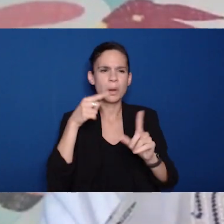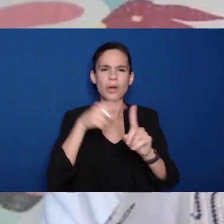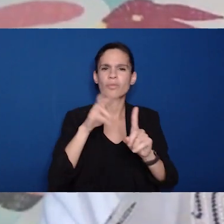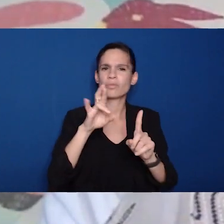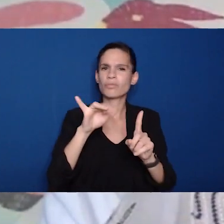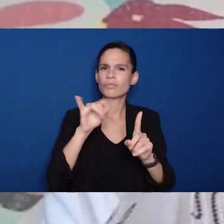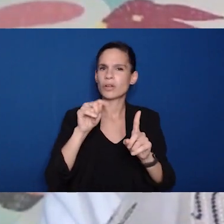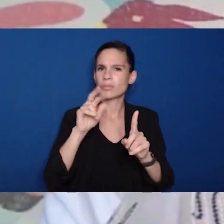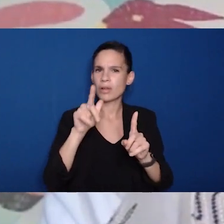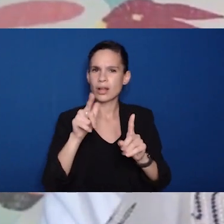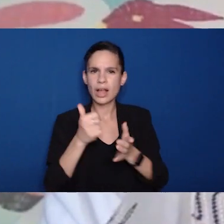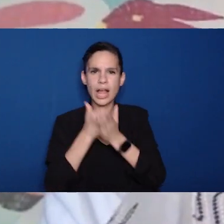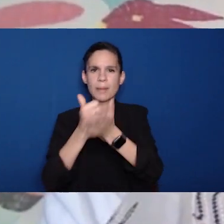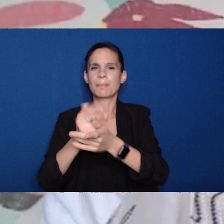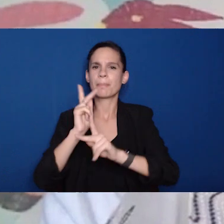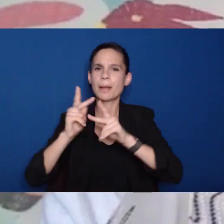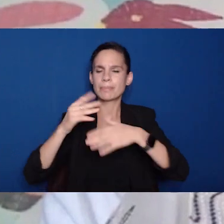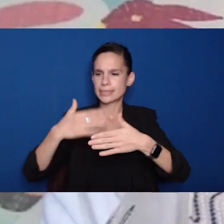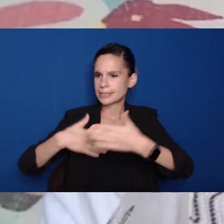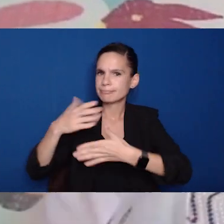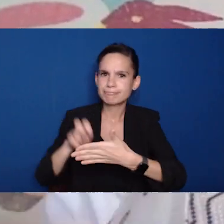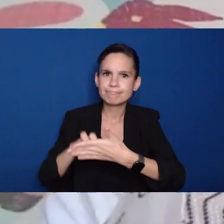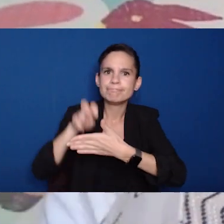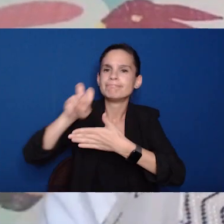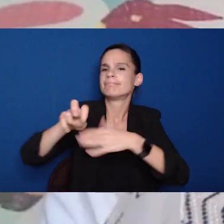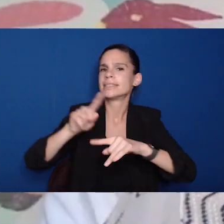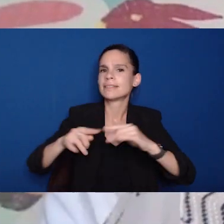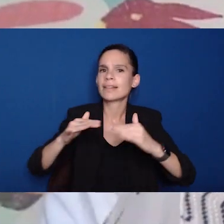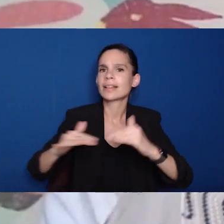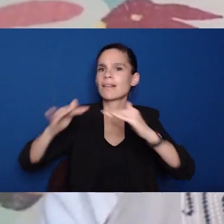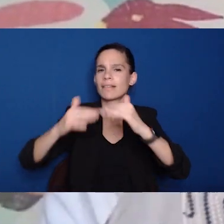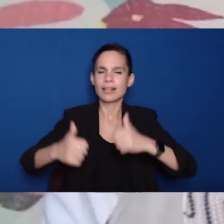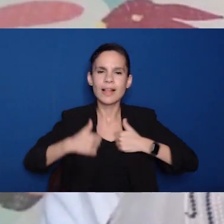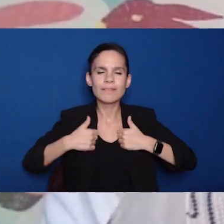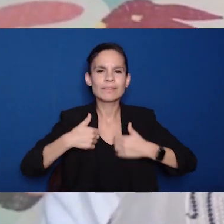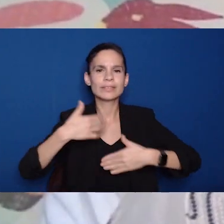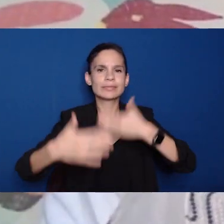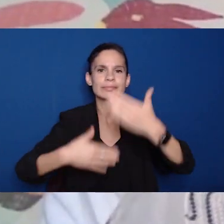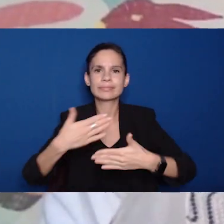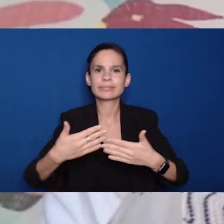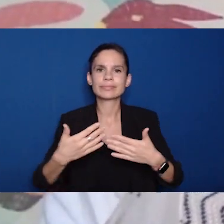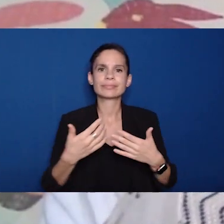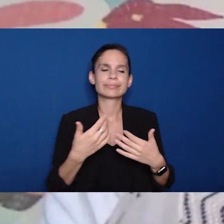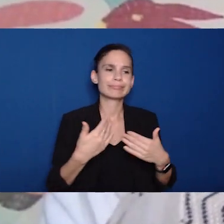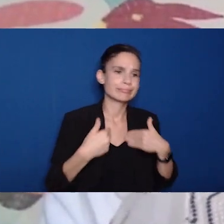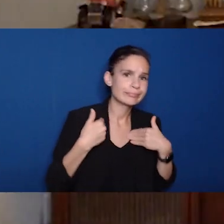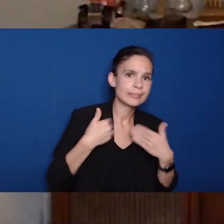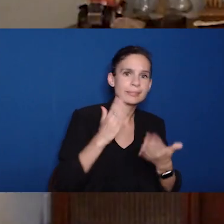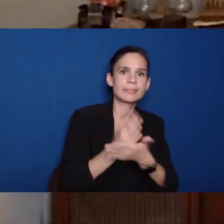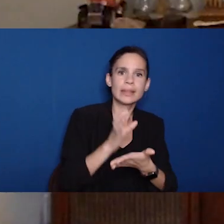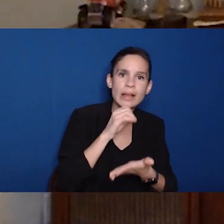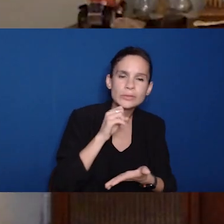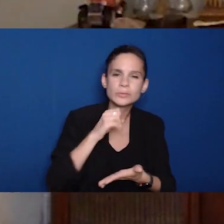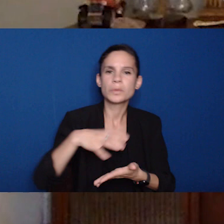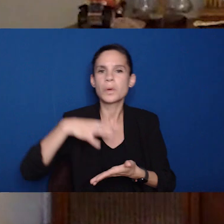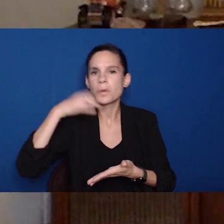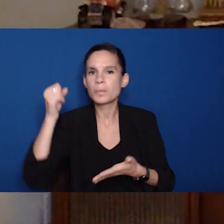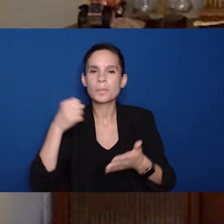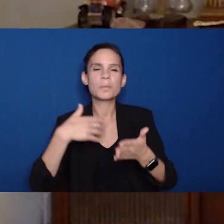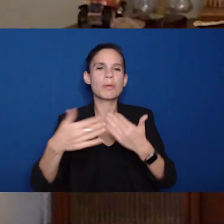of ritual as a way to help be a threshold for people from one place in their life to another. Can you give